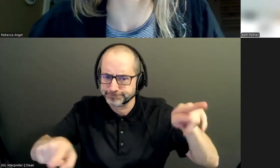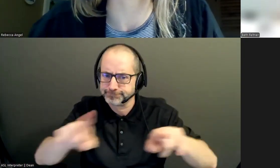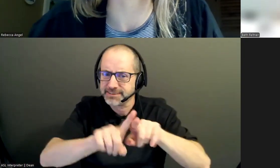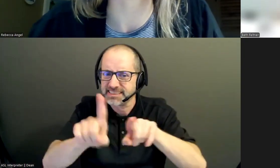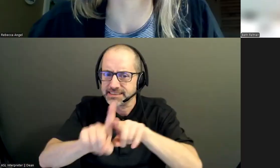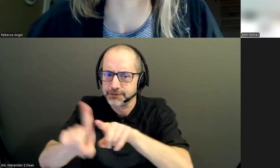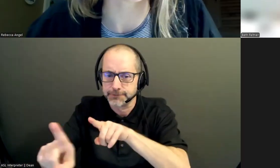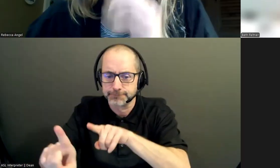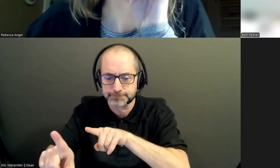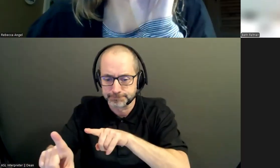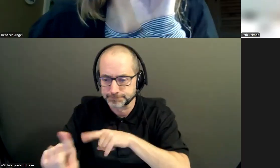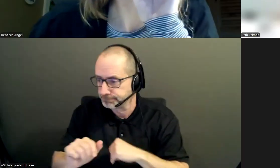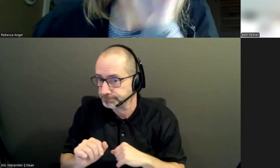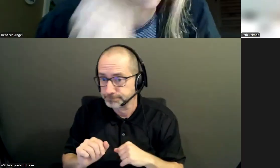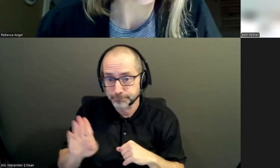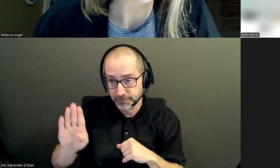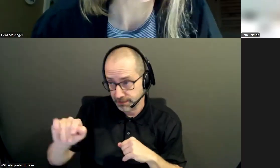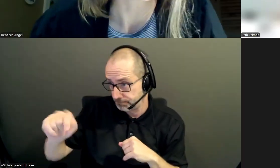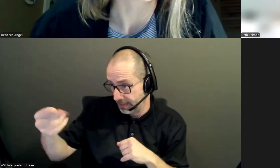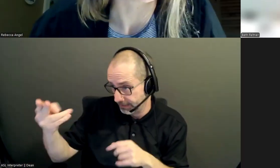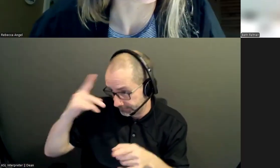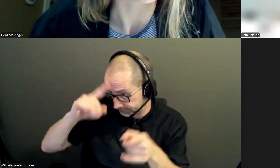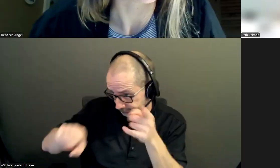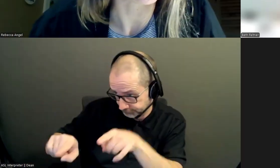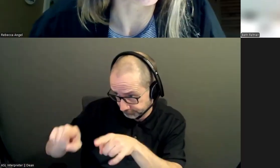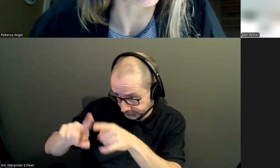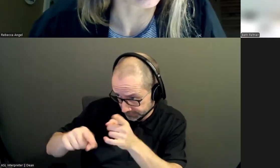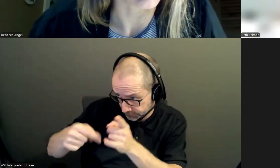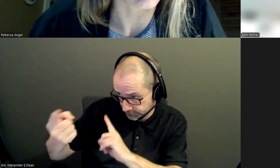Would you add anything to that, Beth?